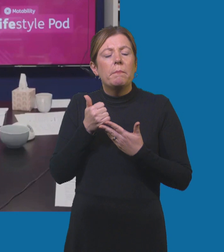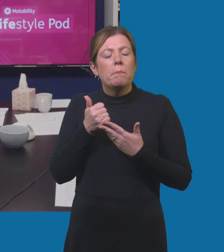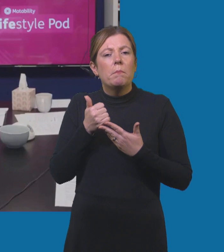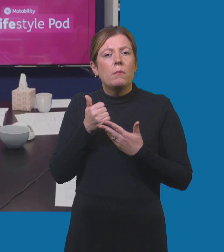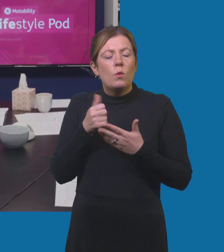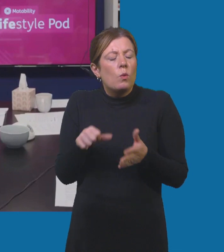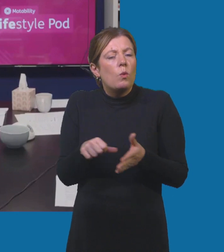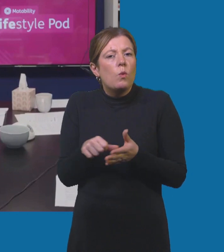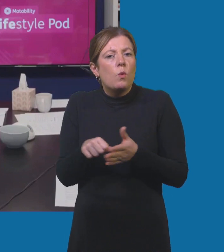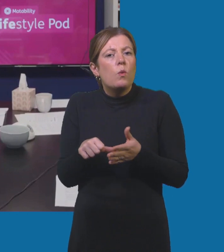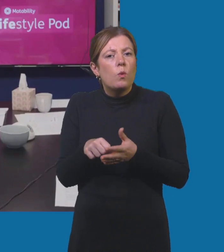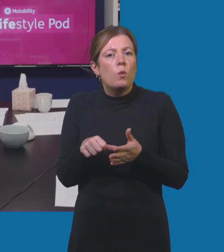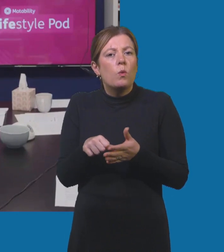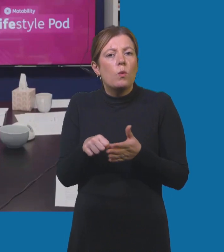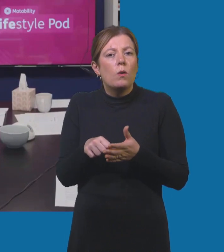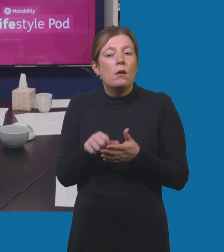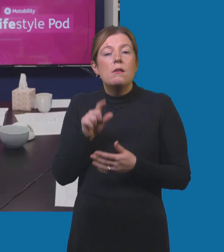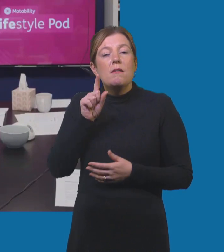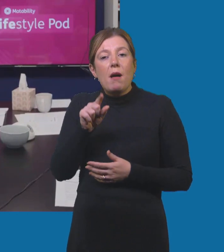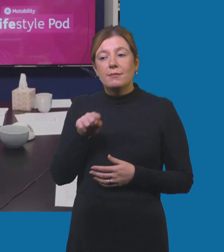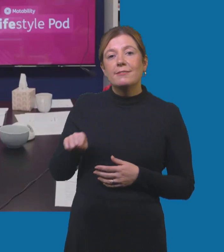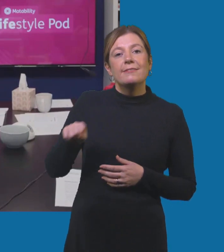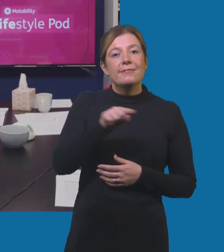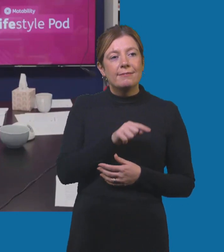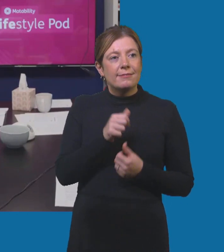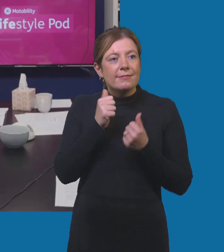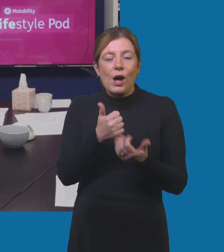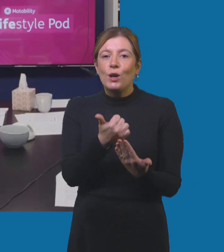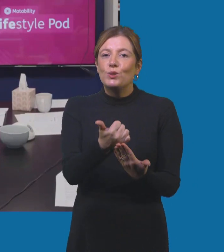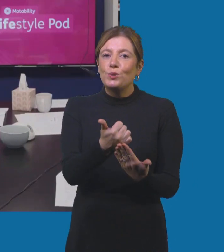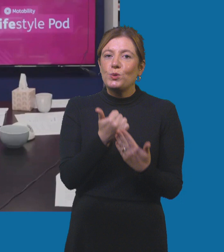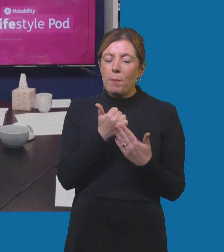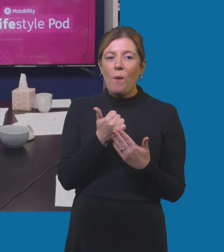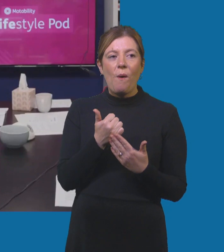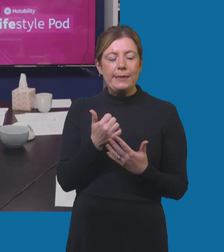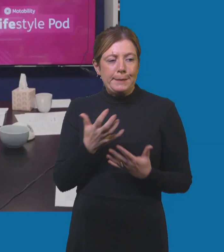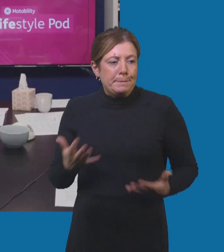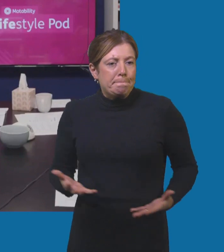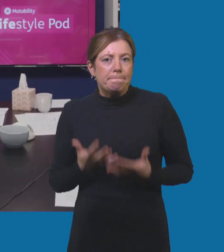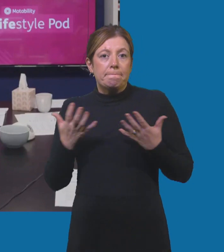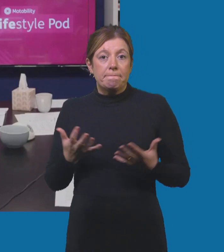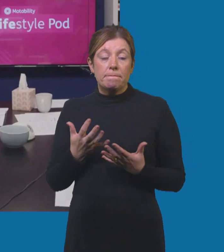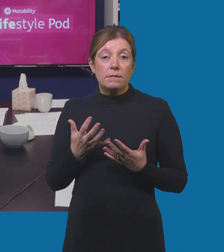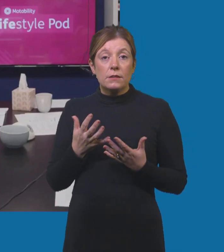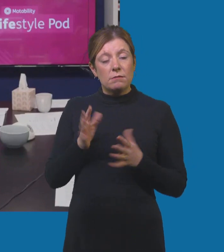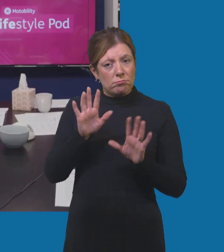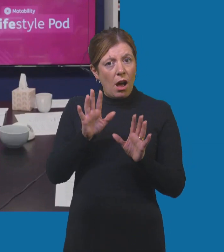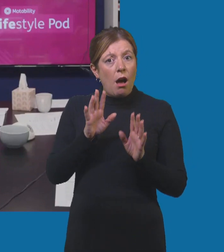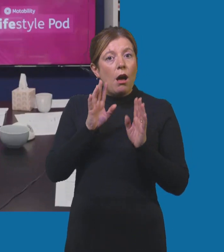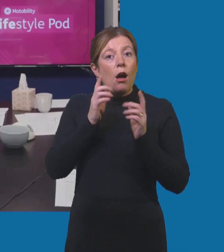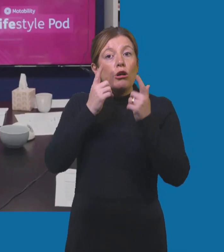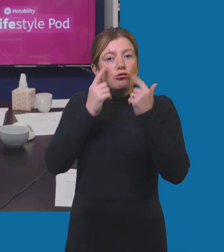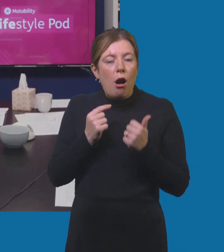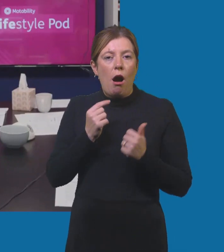extremely tough. But again, getting good people around me, people that can help me shake it off. Having a good cry is very therapeutic.